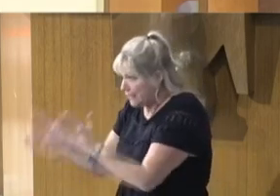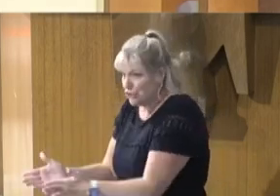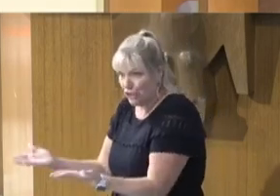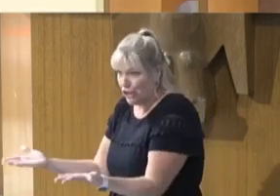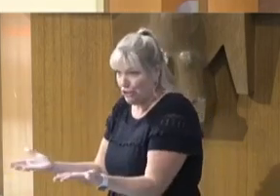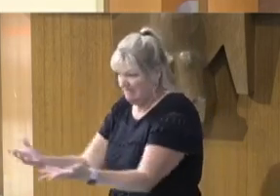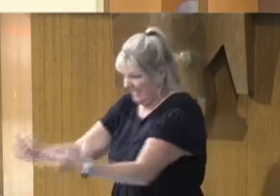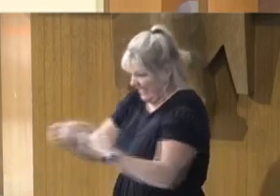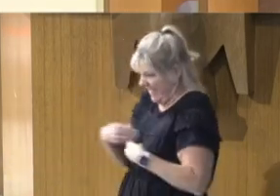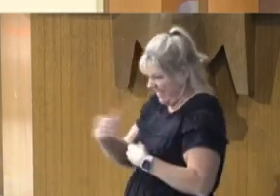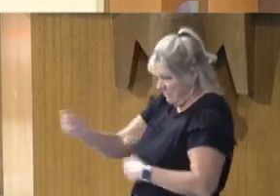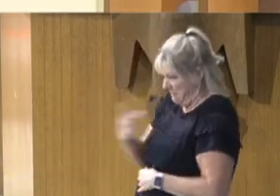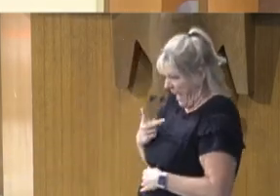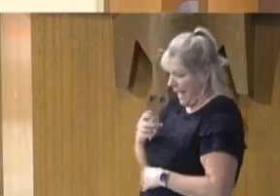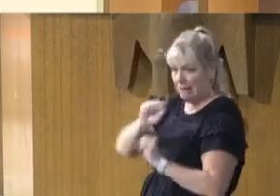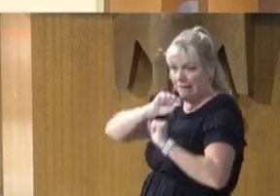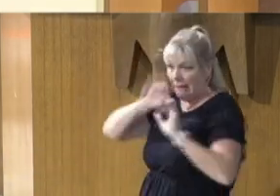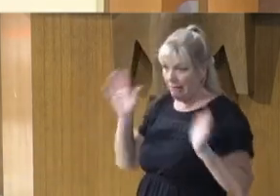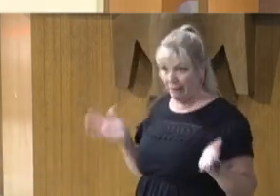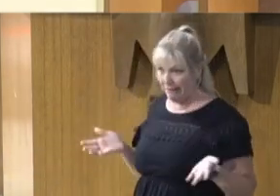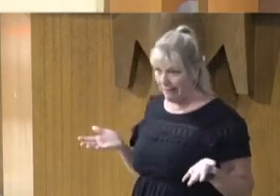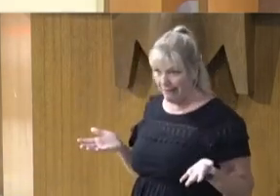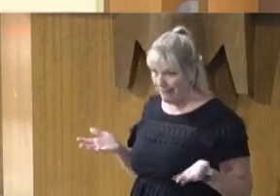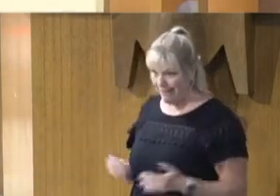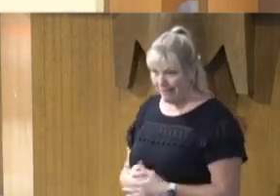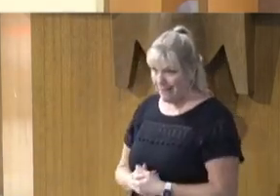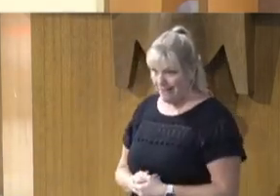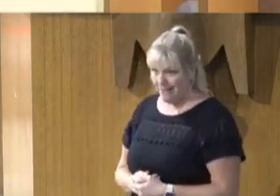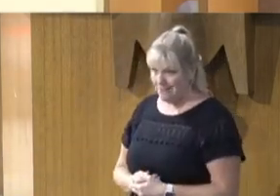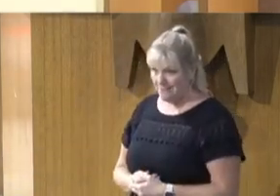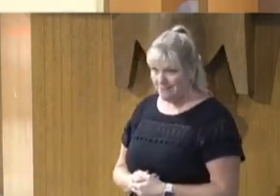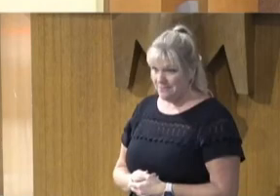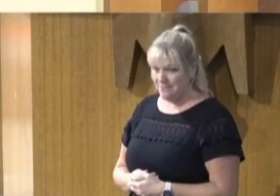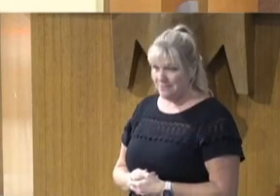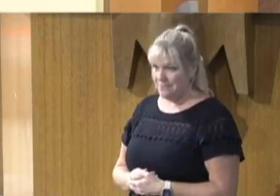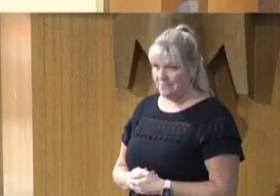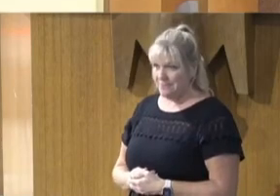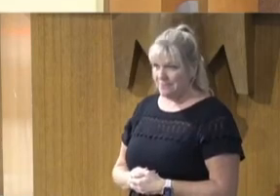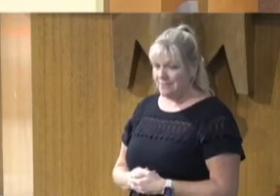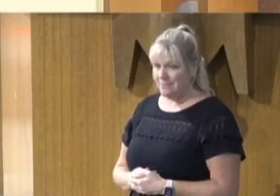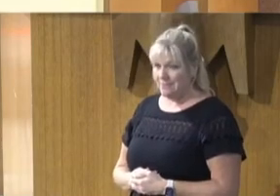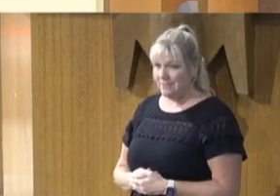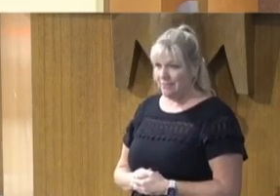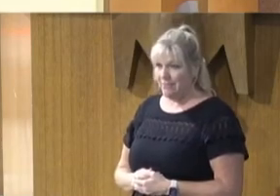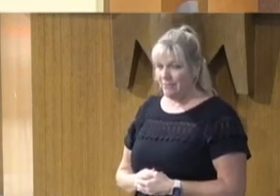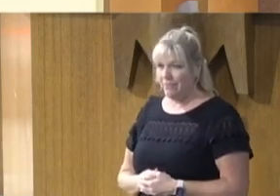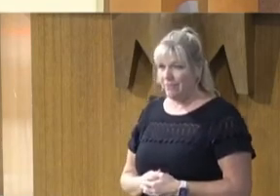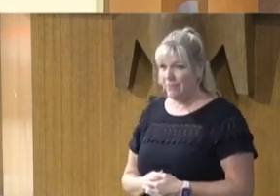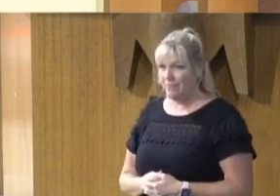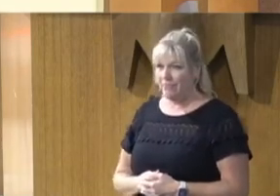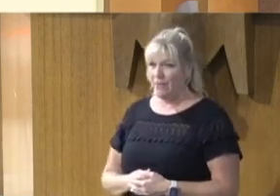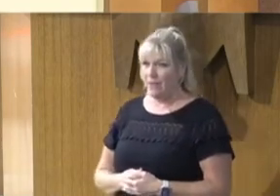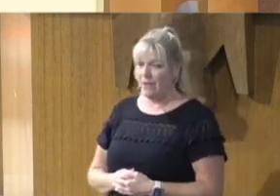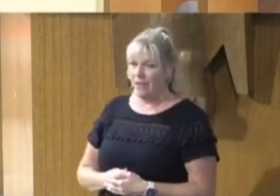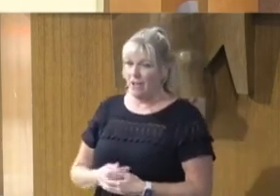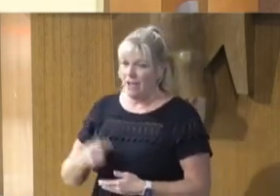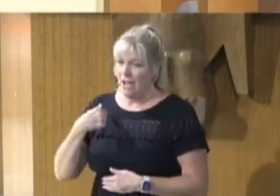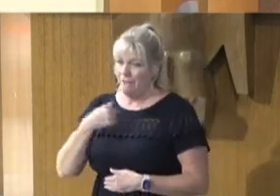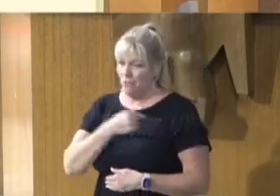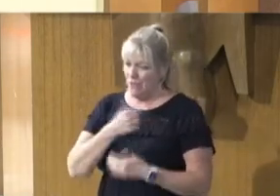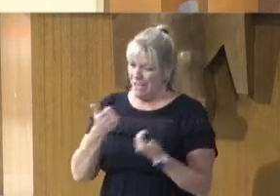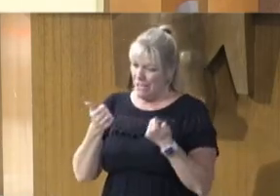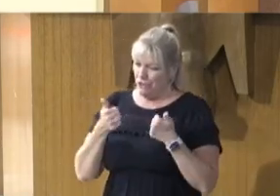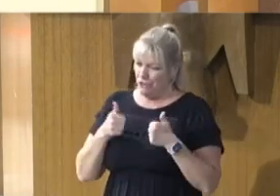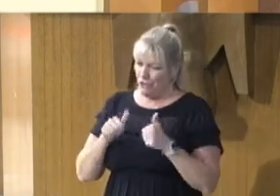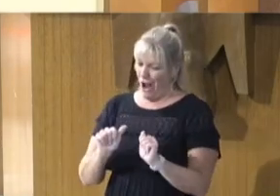nothing in the form of repayment. It becomes too cumbersome to try and capture all of these